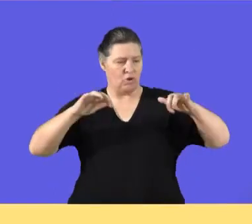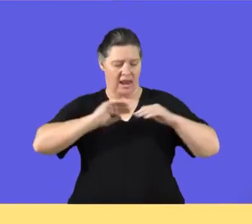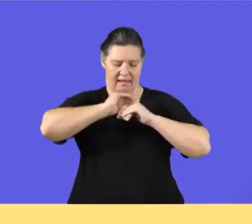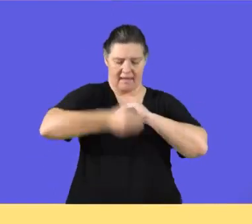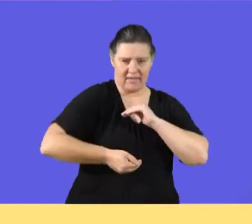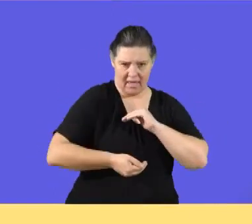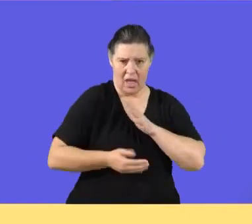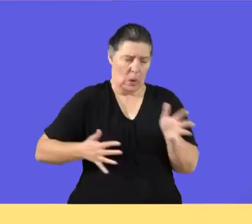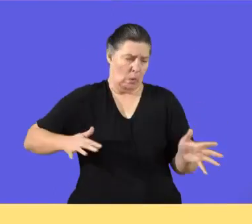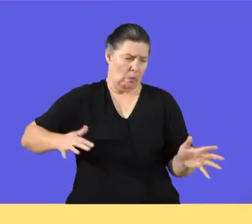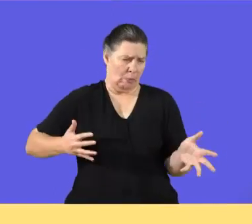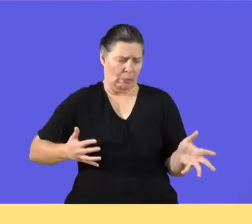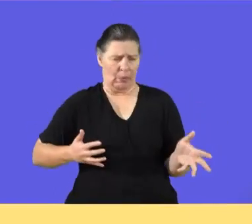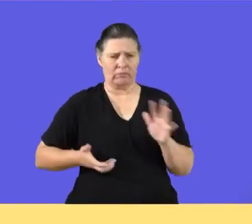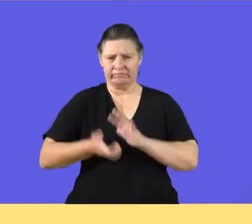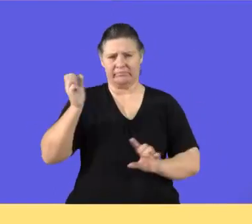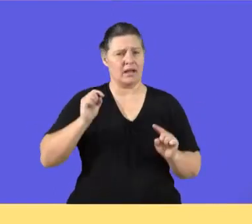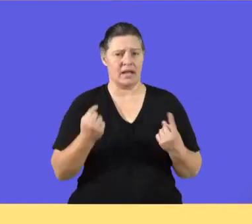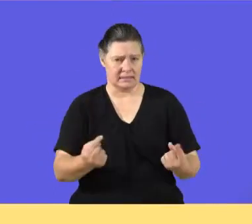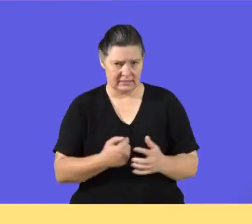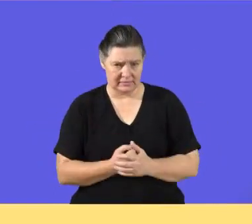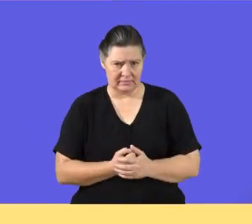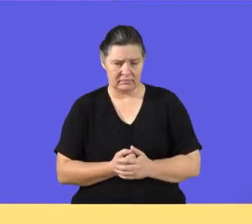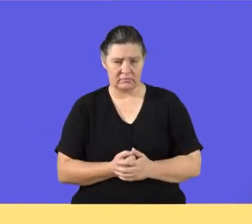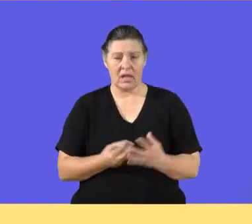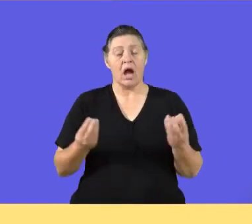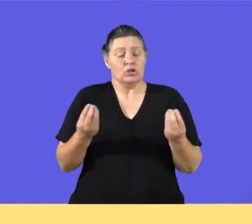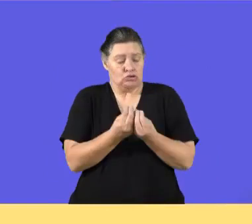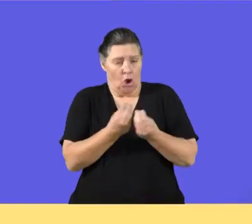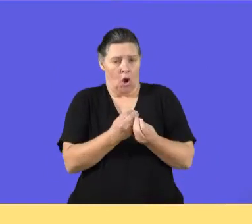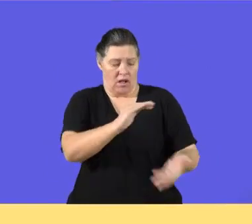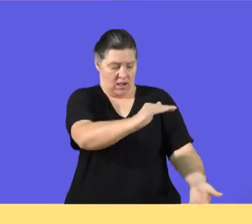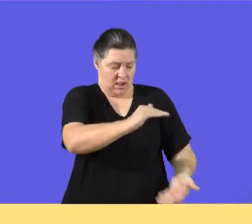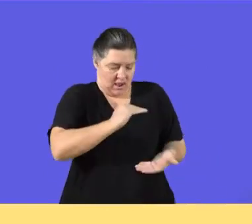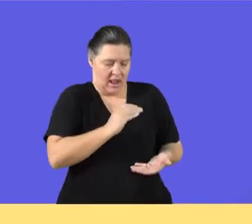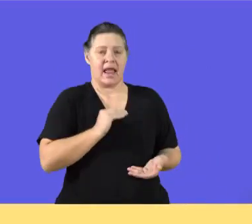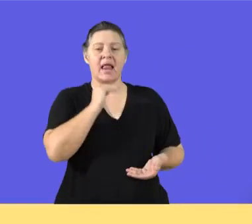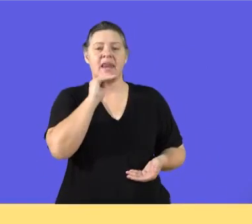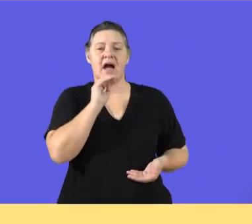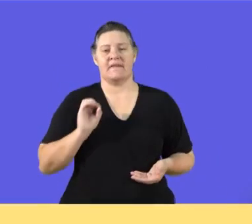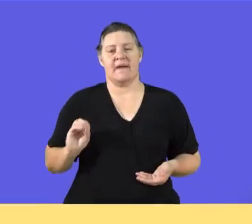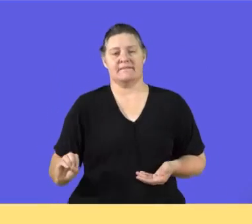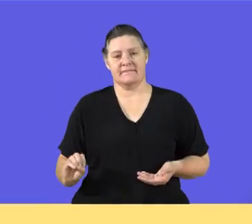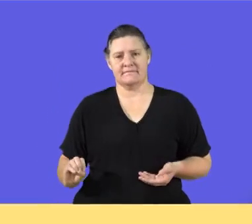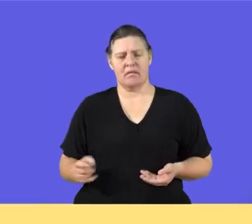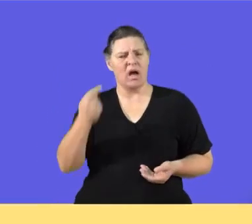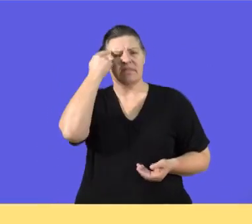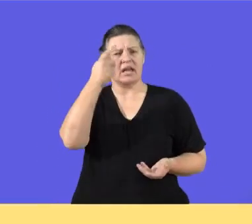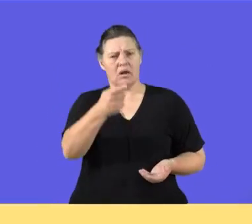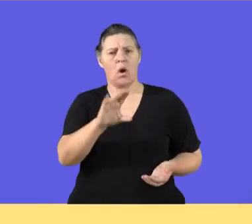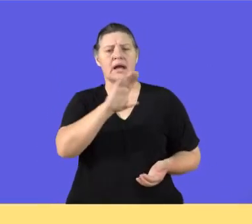not be stolen. It will be covered from the rain as well as wind. We must keep sufficient stock in